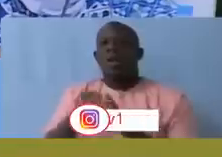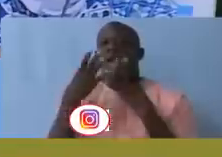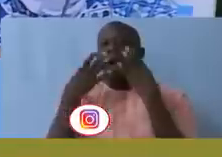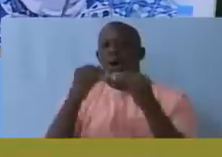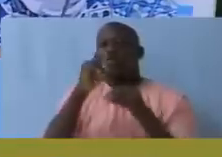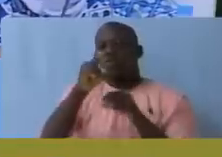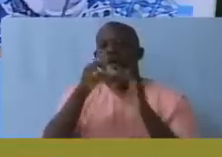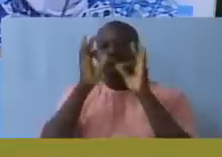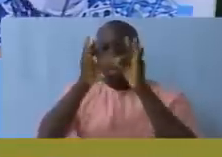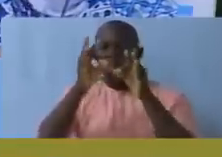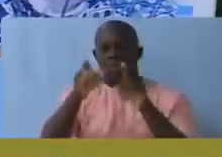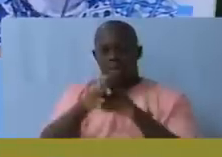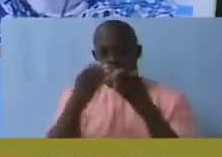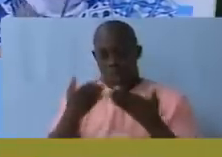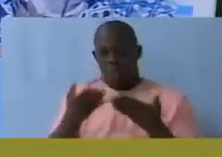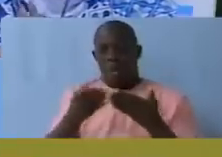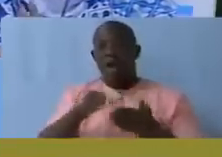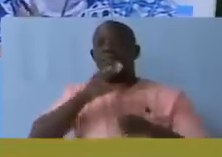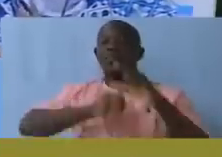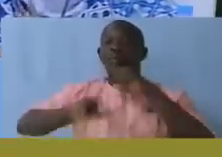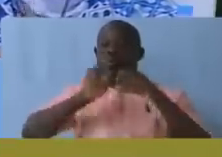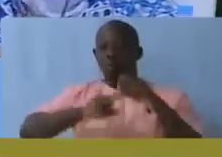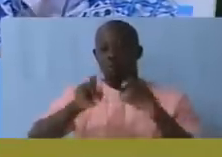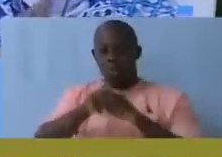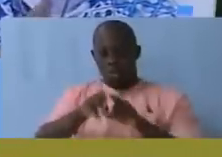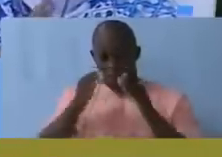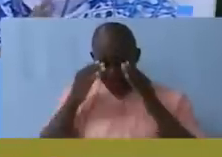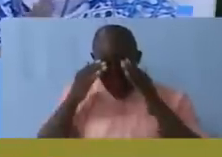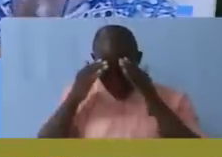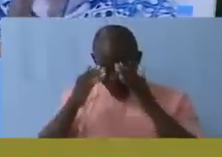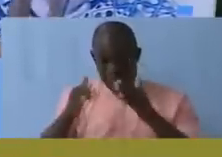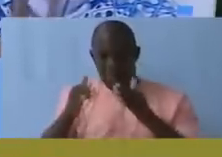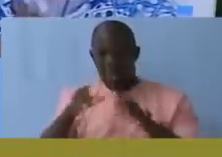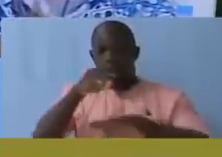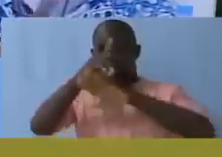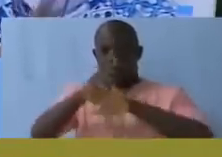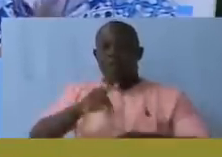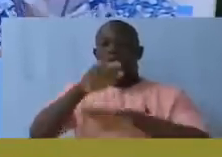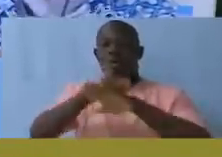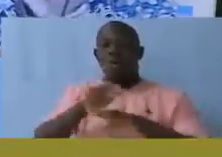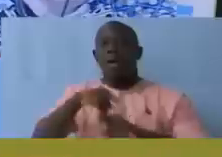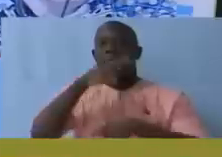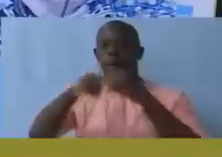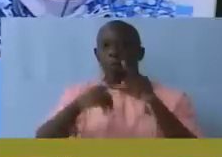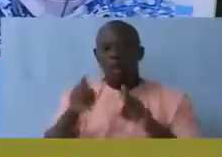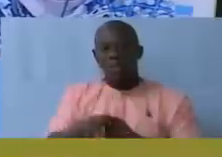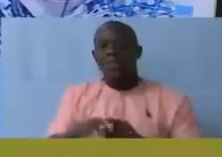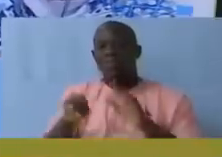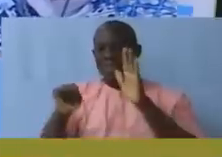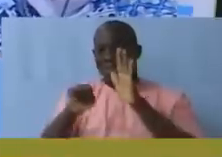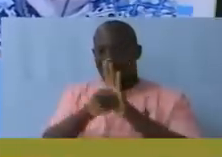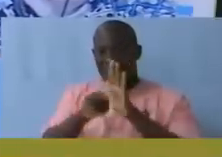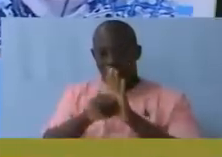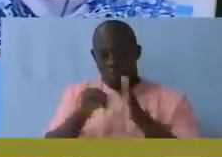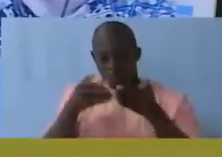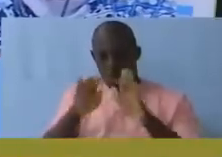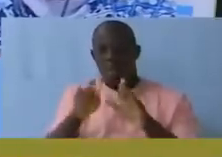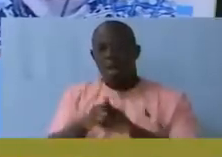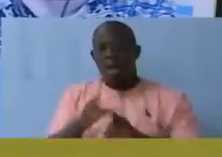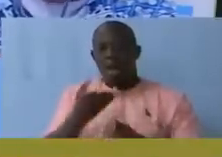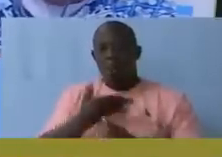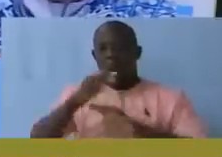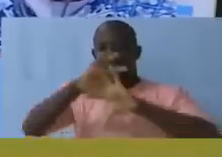profession that is based on ethics, that you could have a whole group of people within the profession who would